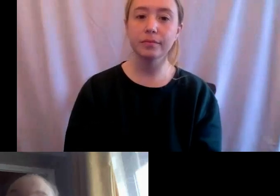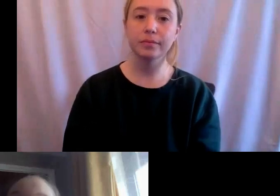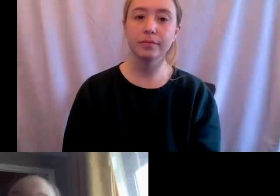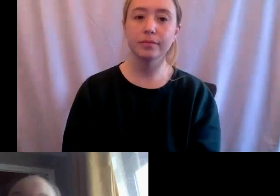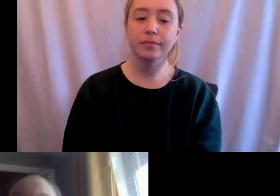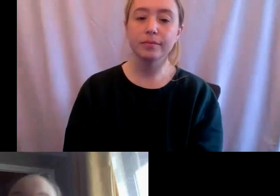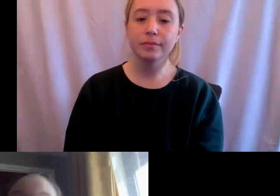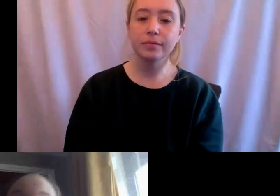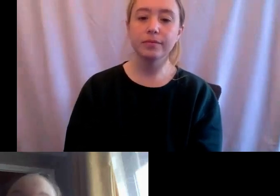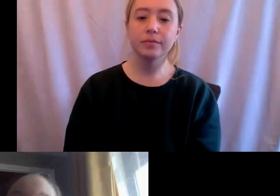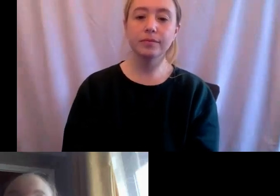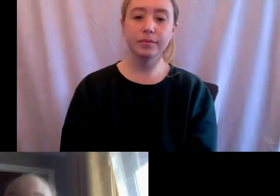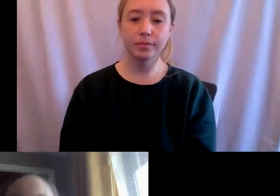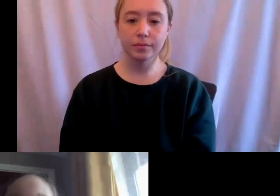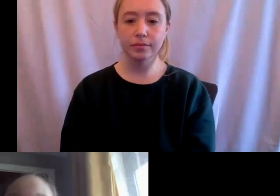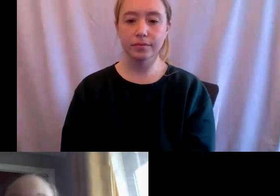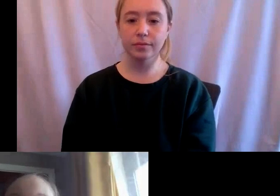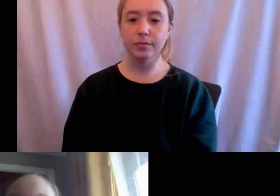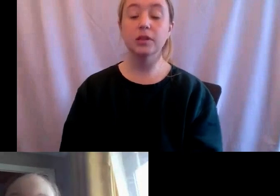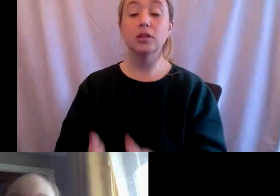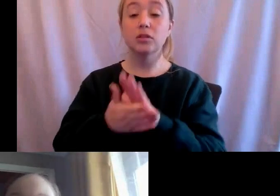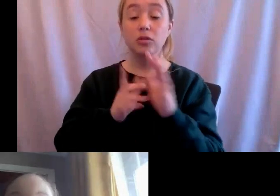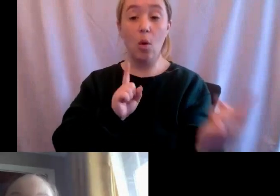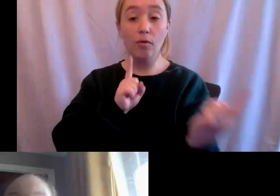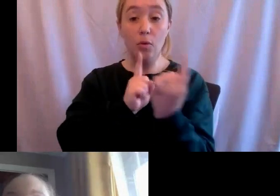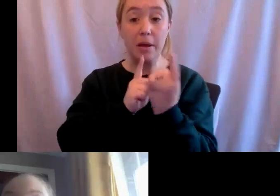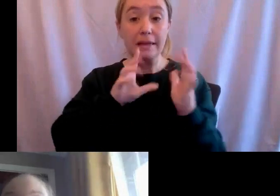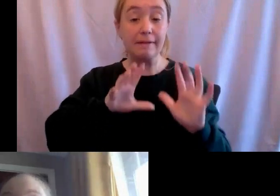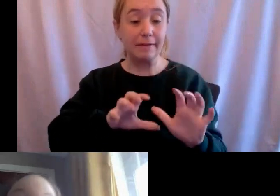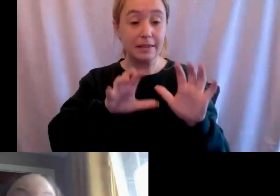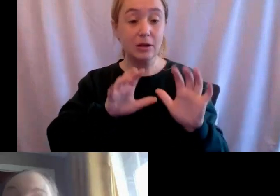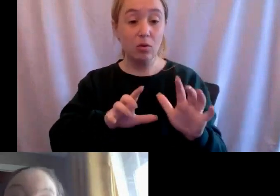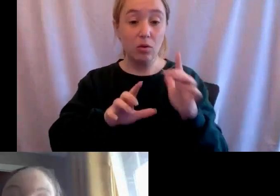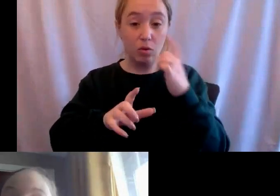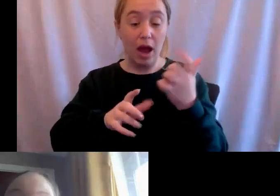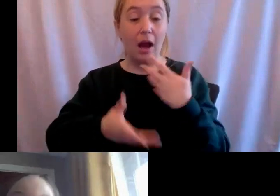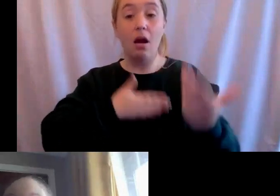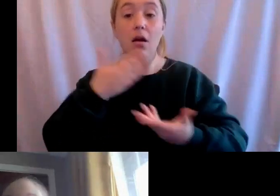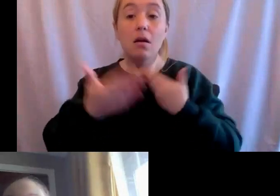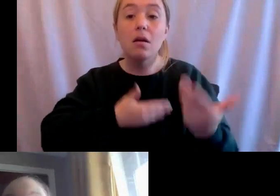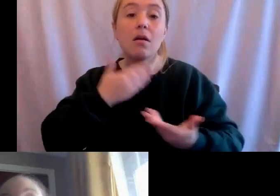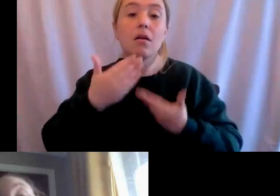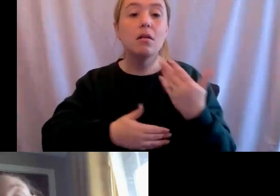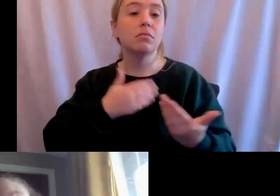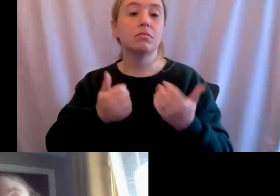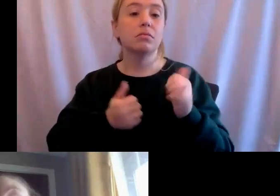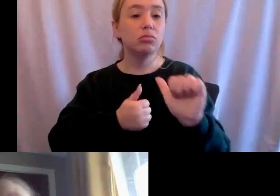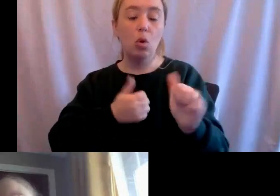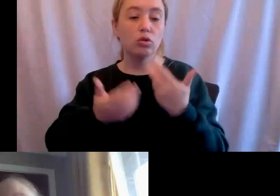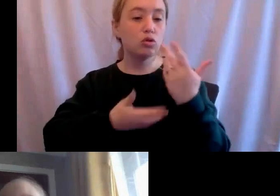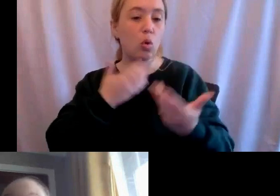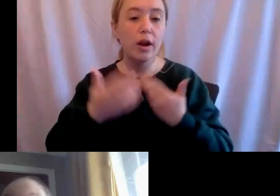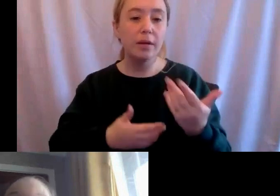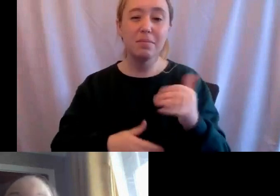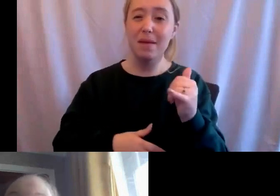So you'll have your opportunity to tell your story. The physio might say, tell me what I can do to help you or what's going